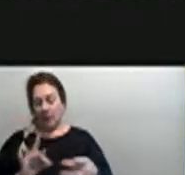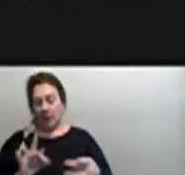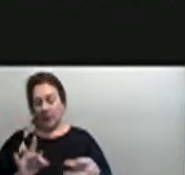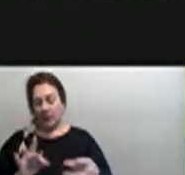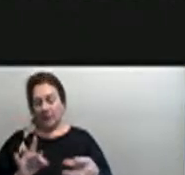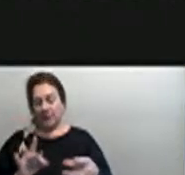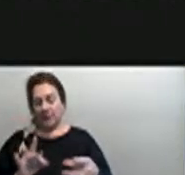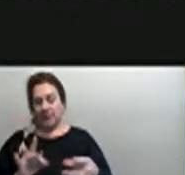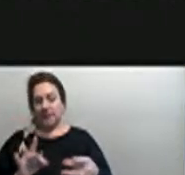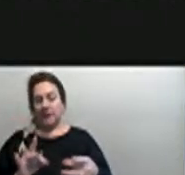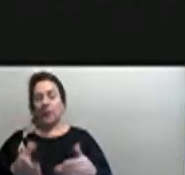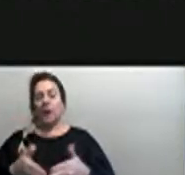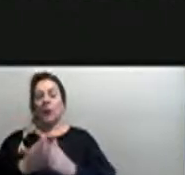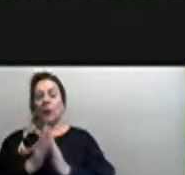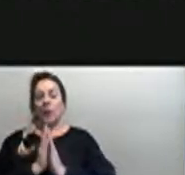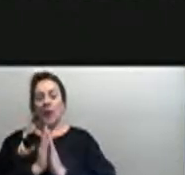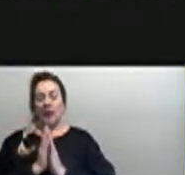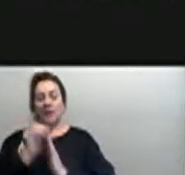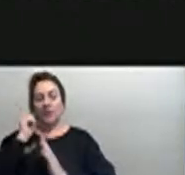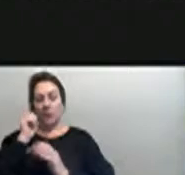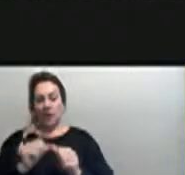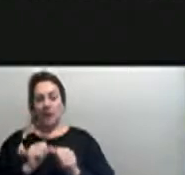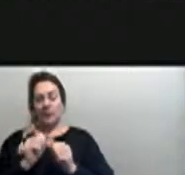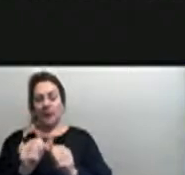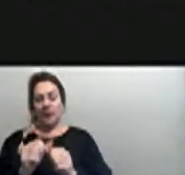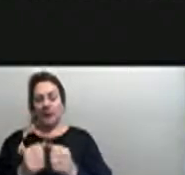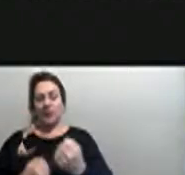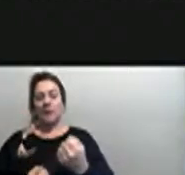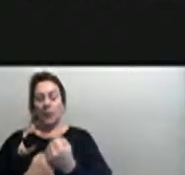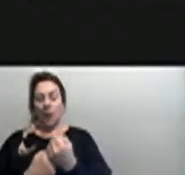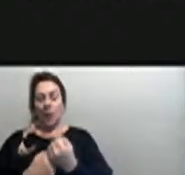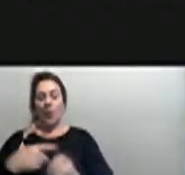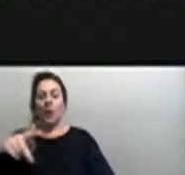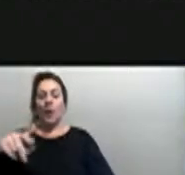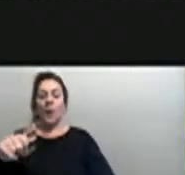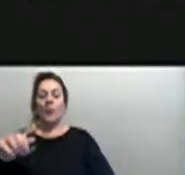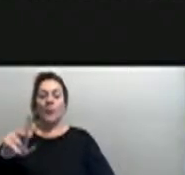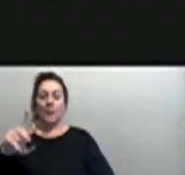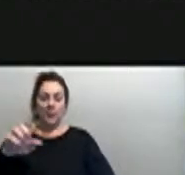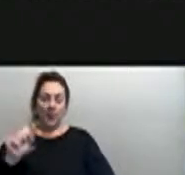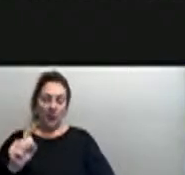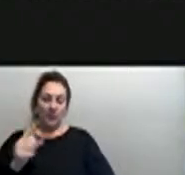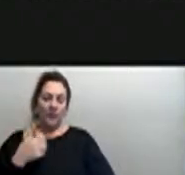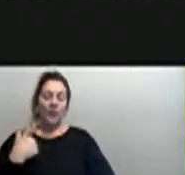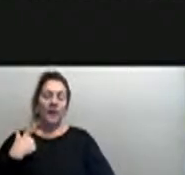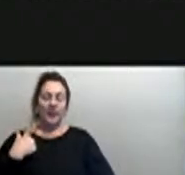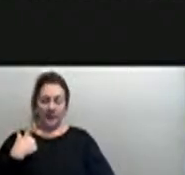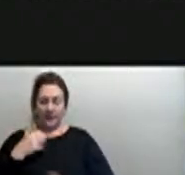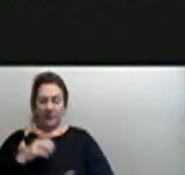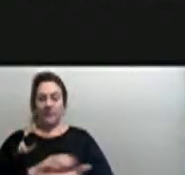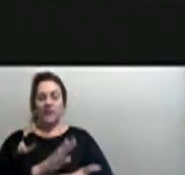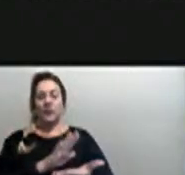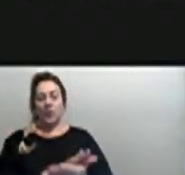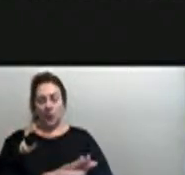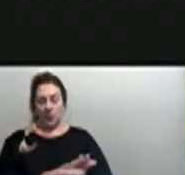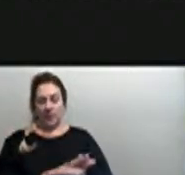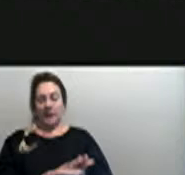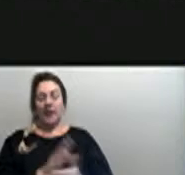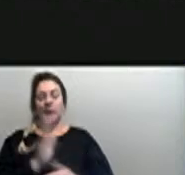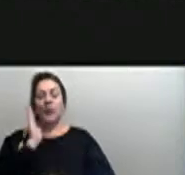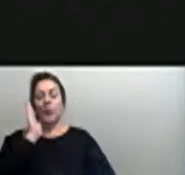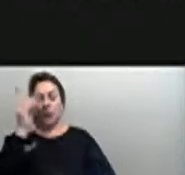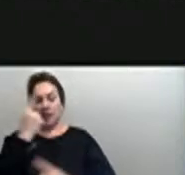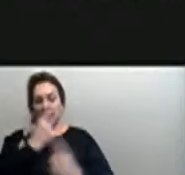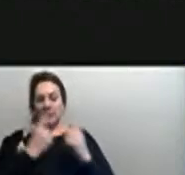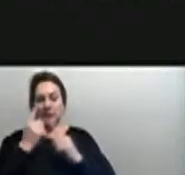the request for continuing support of the park system has been noted and will be taken into account as we deliberate